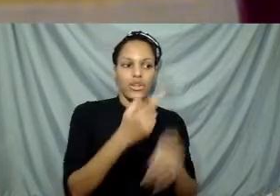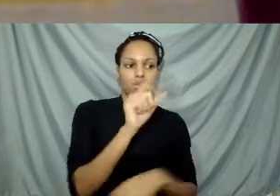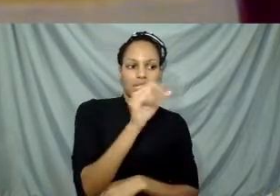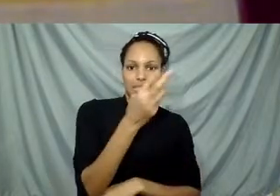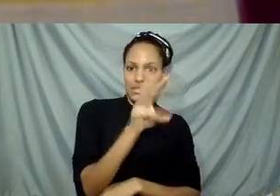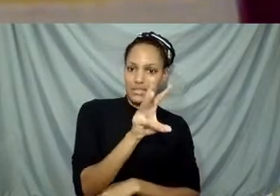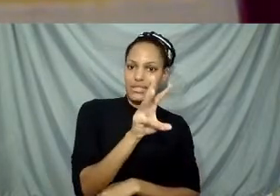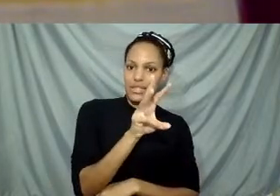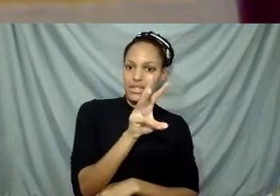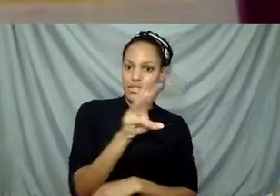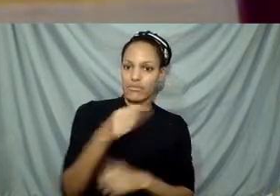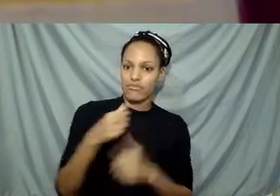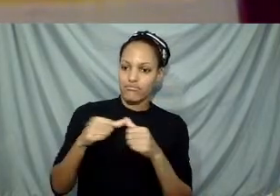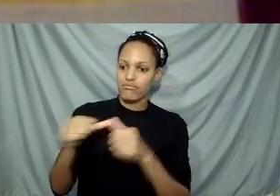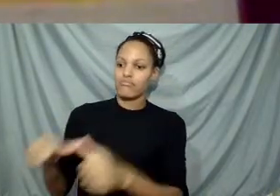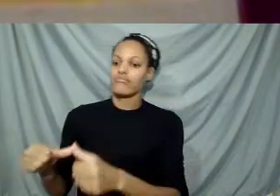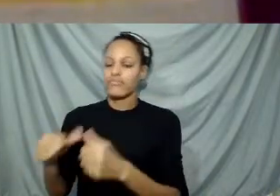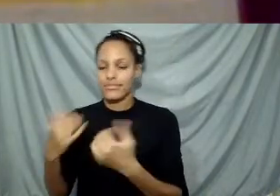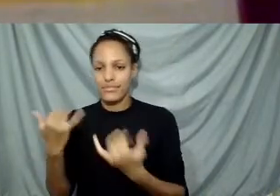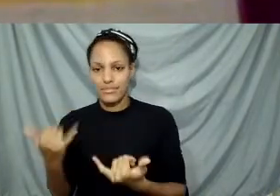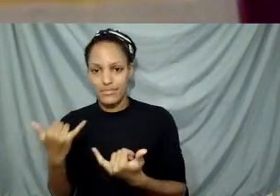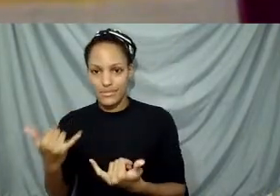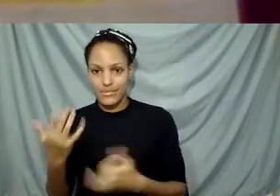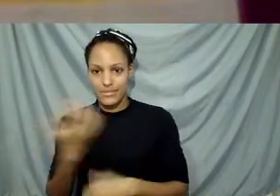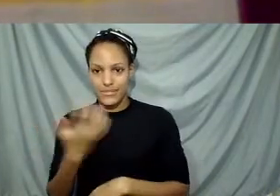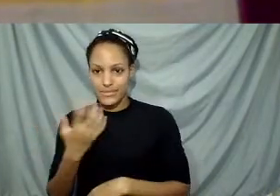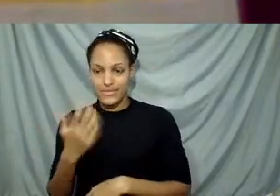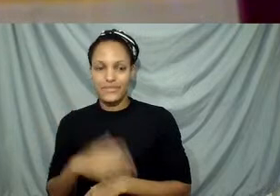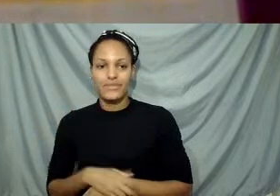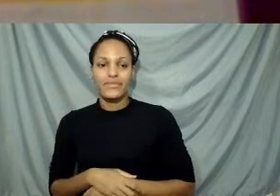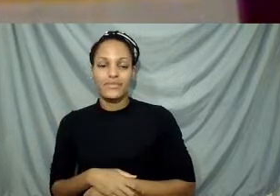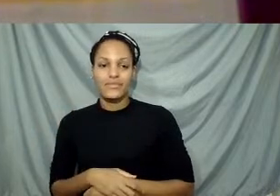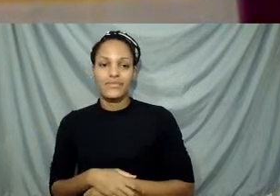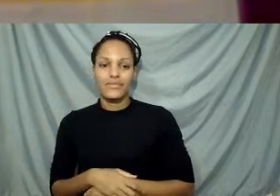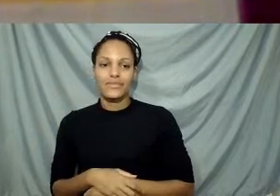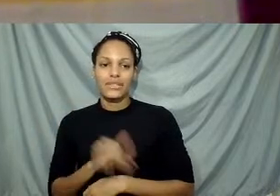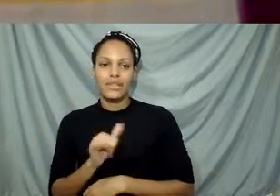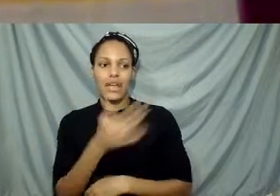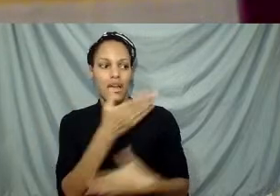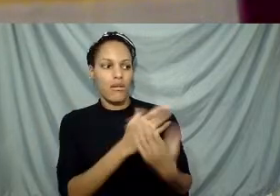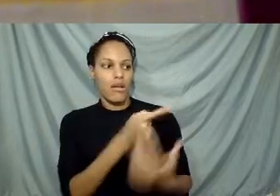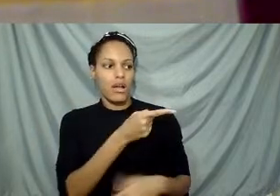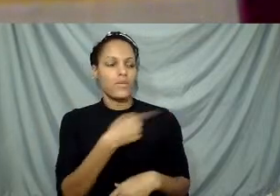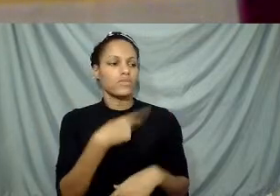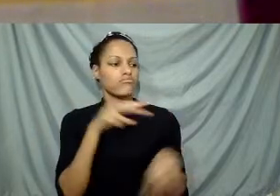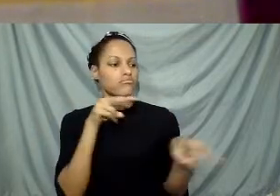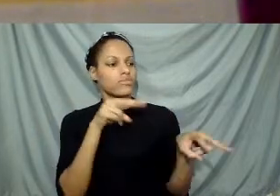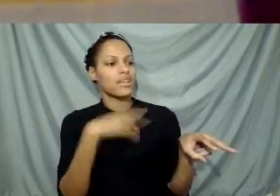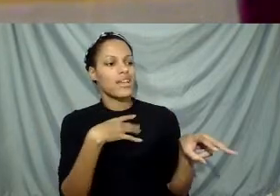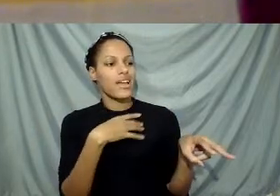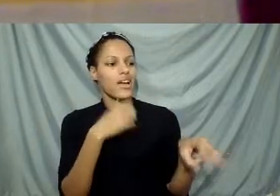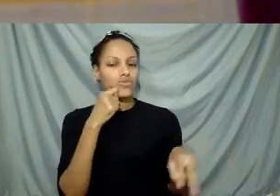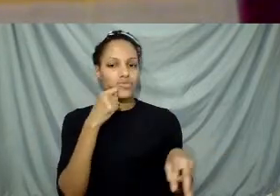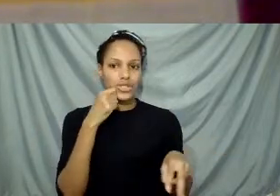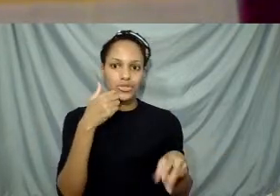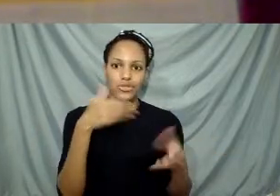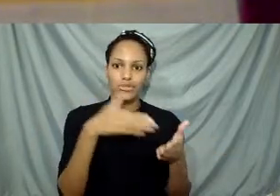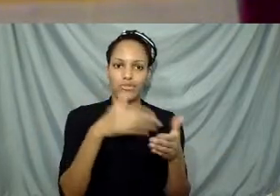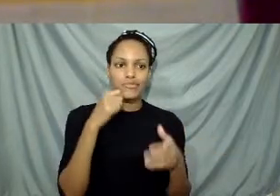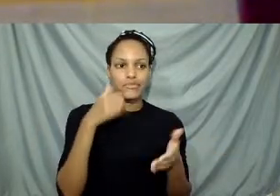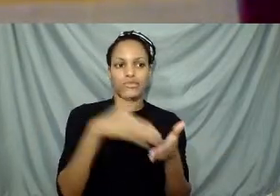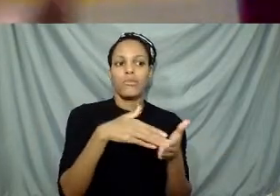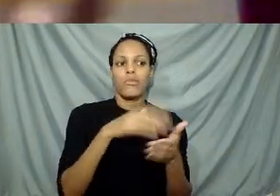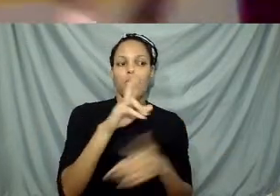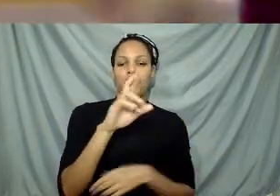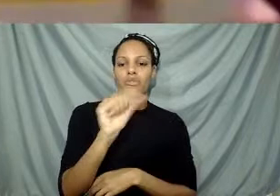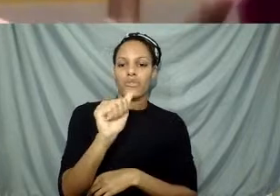today? And that piece was basically looking at racial bias in dance, in academia,